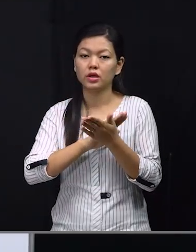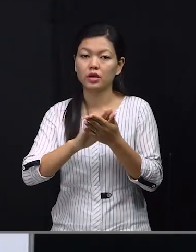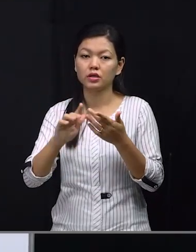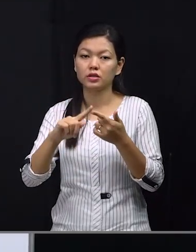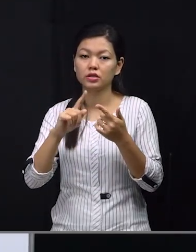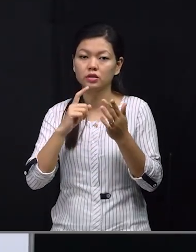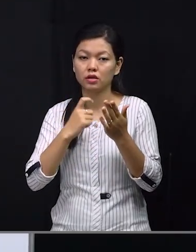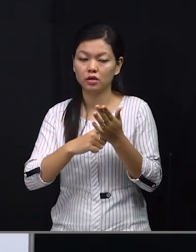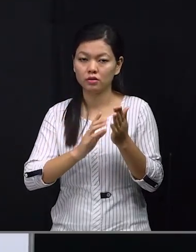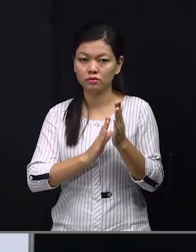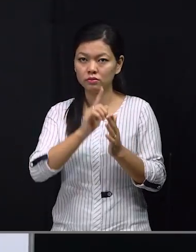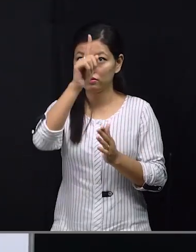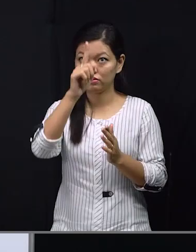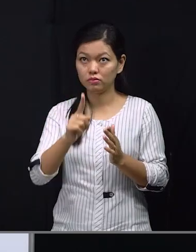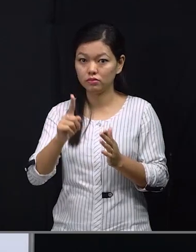a hydrocarbon